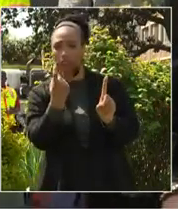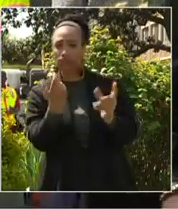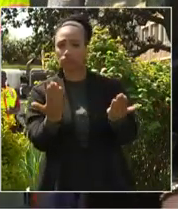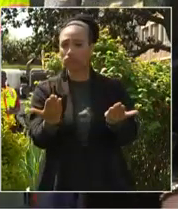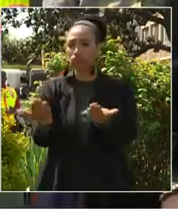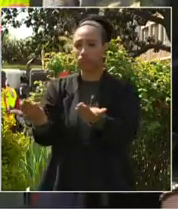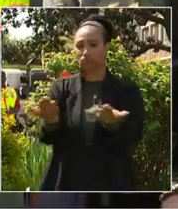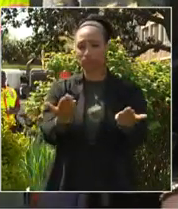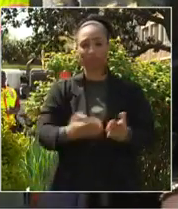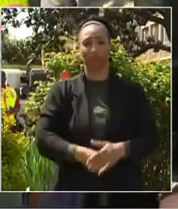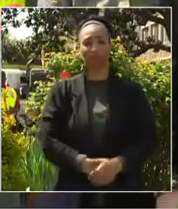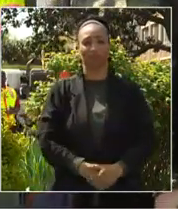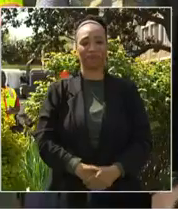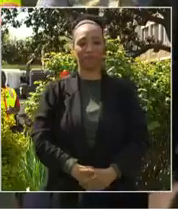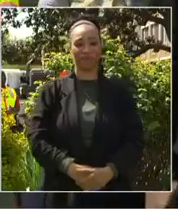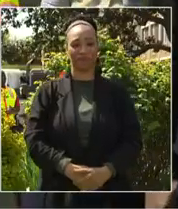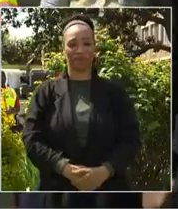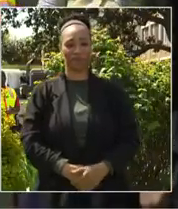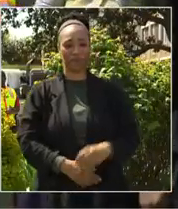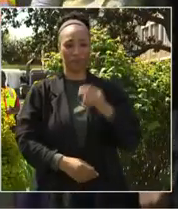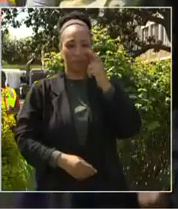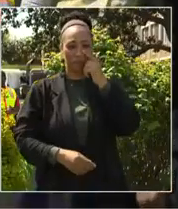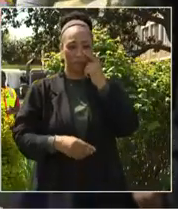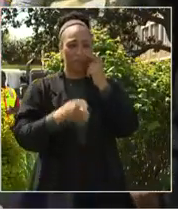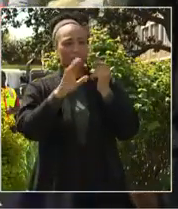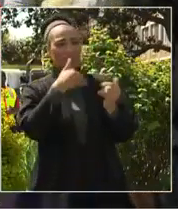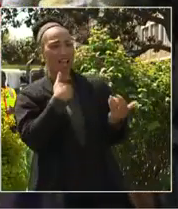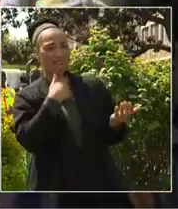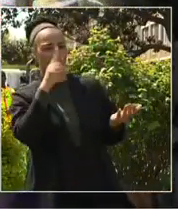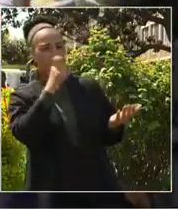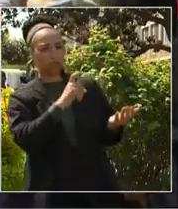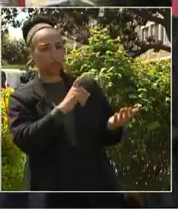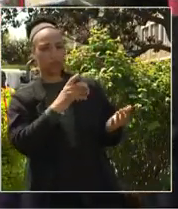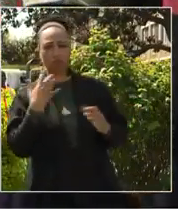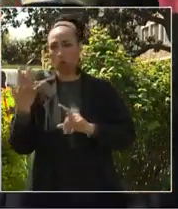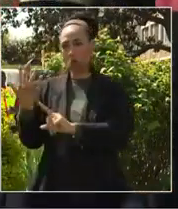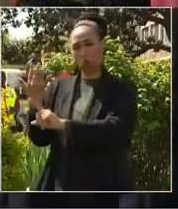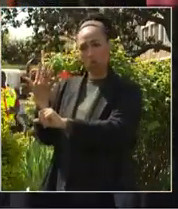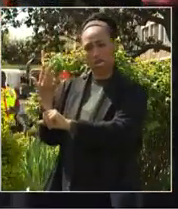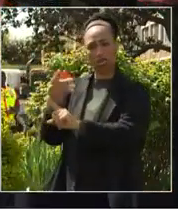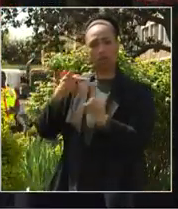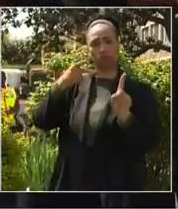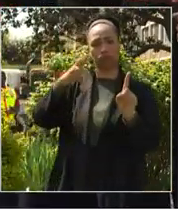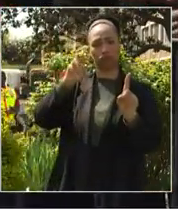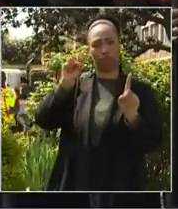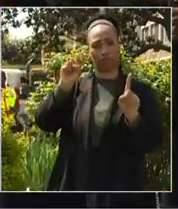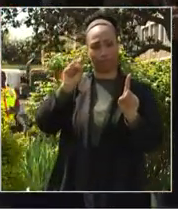Okay, let me do the press questions and then I'll get to you. Okay, yes.